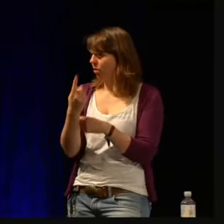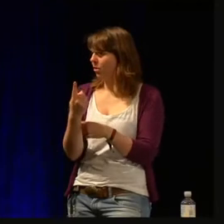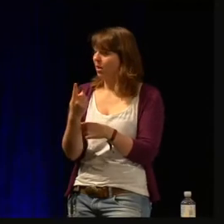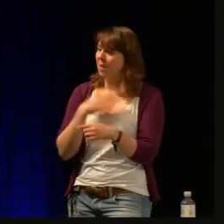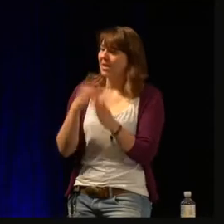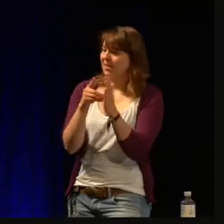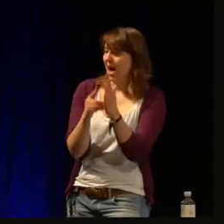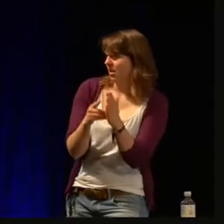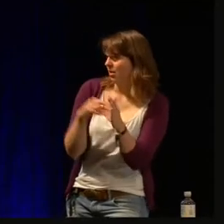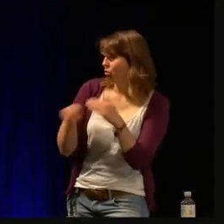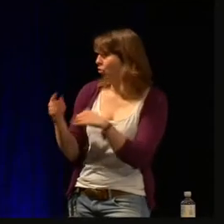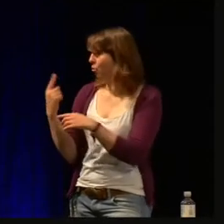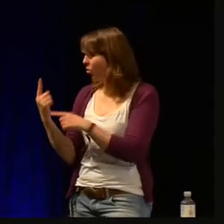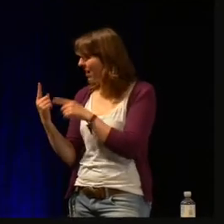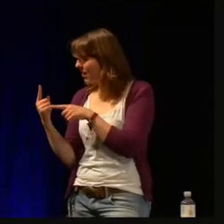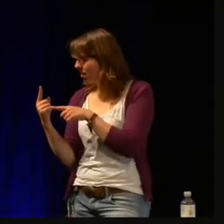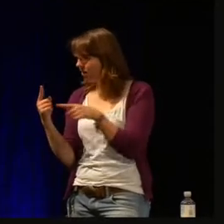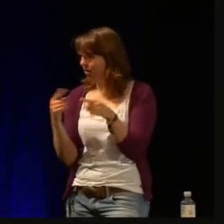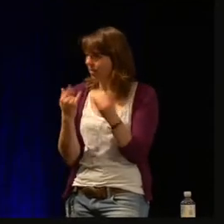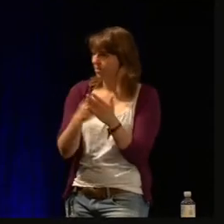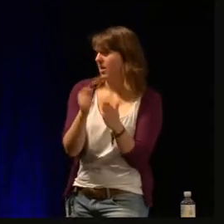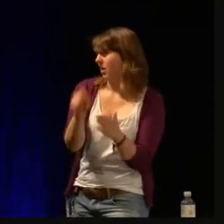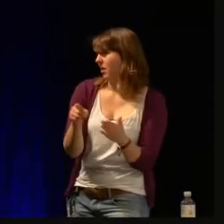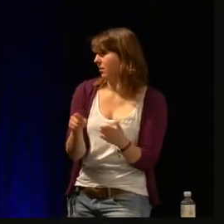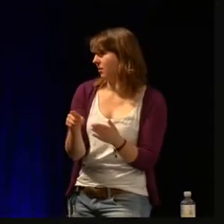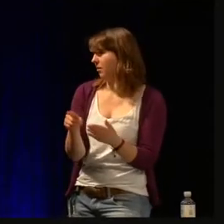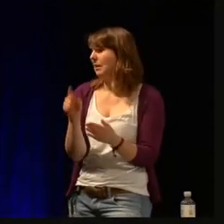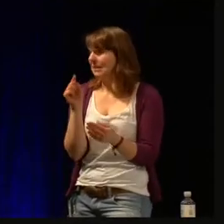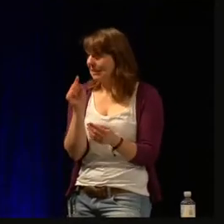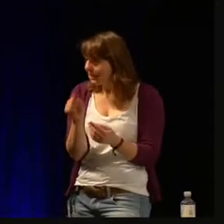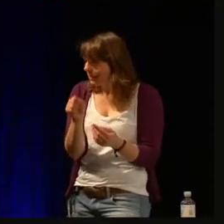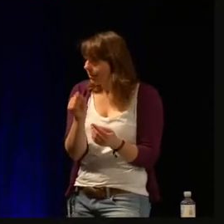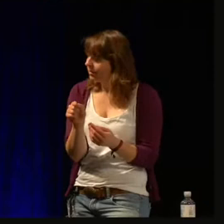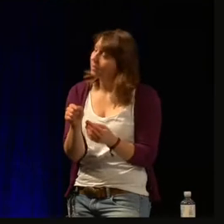but it's more about how good is my data